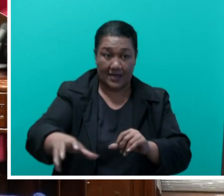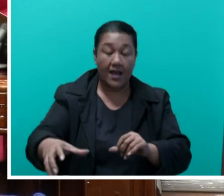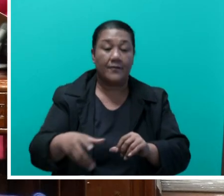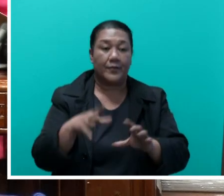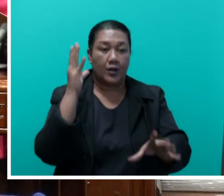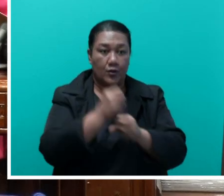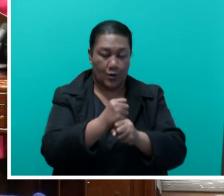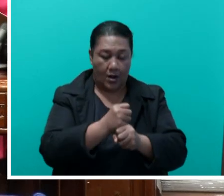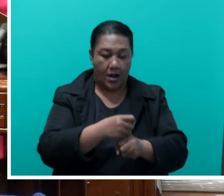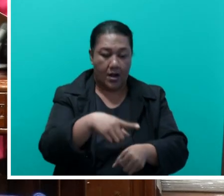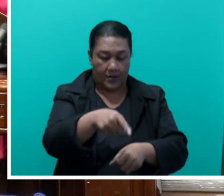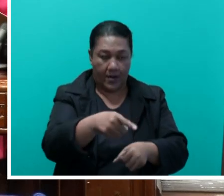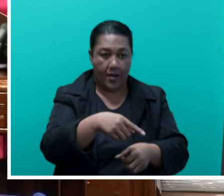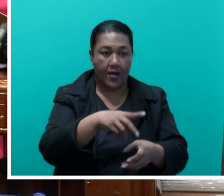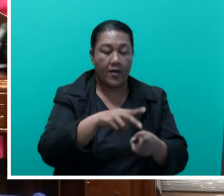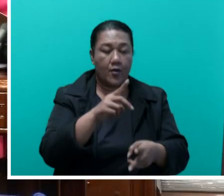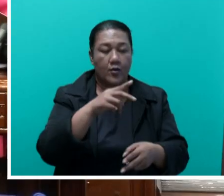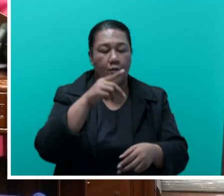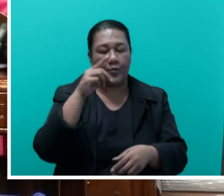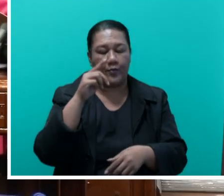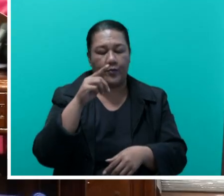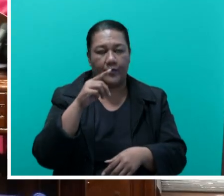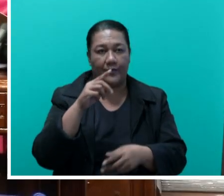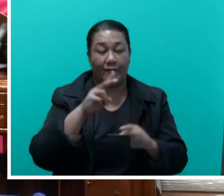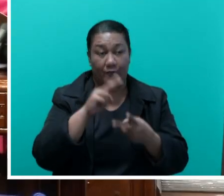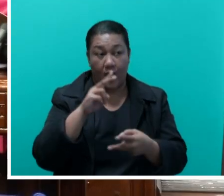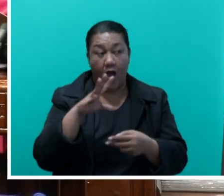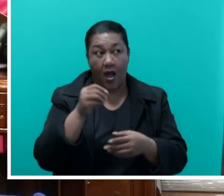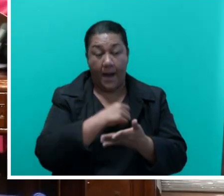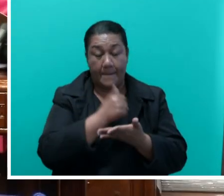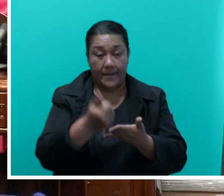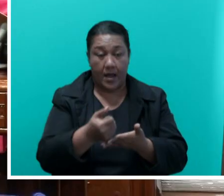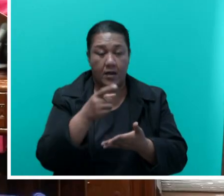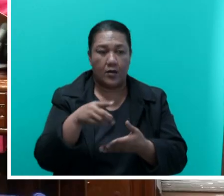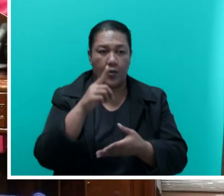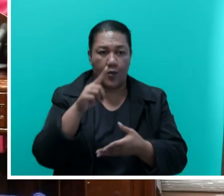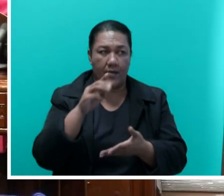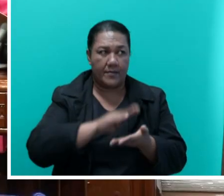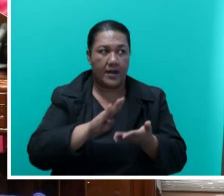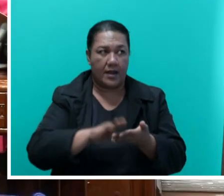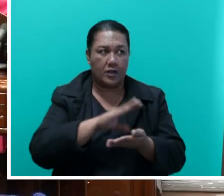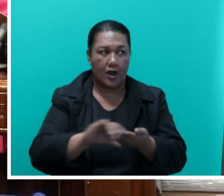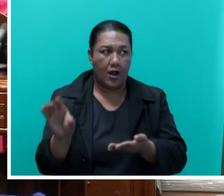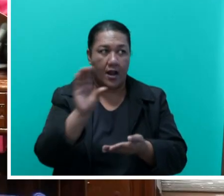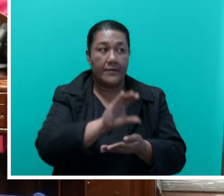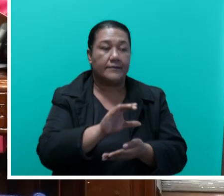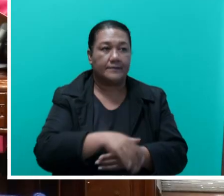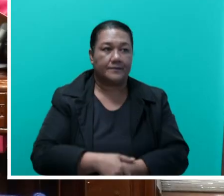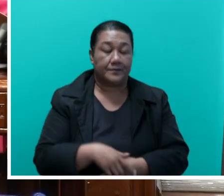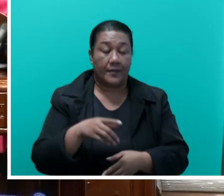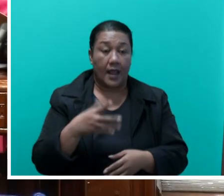will increase to about $1 billion. Mr. Speaker, sir, for many months I have been pursuing a unique